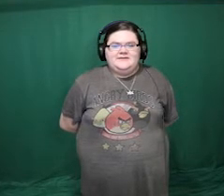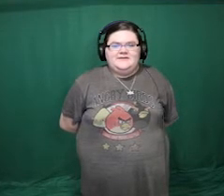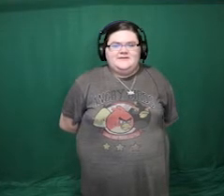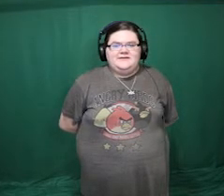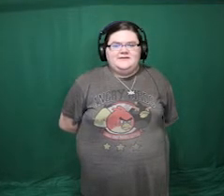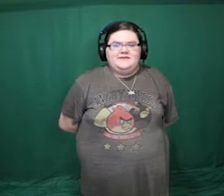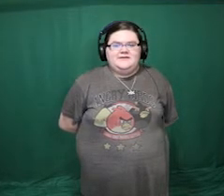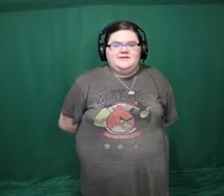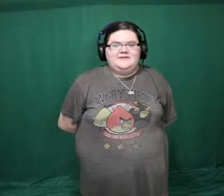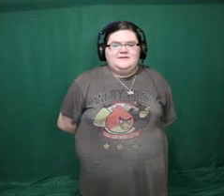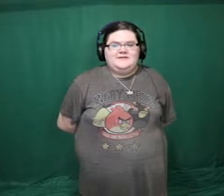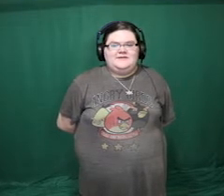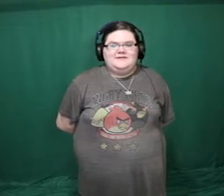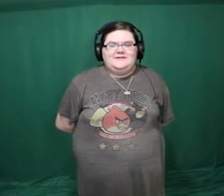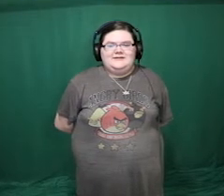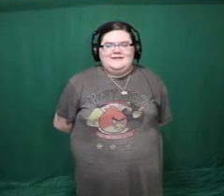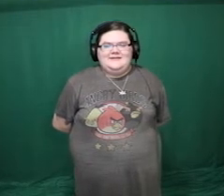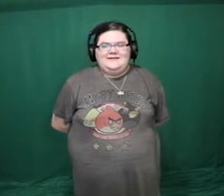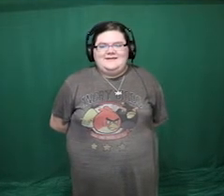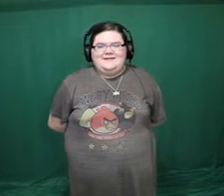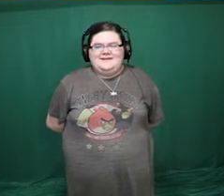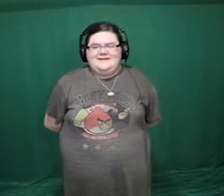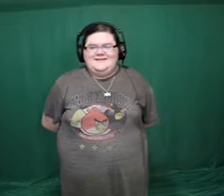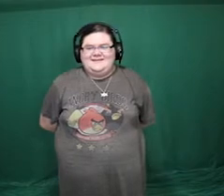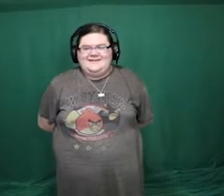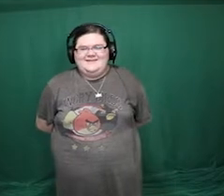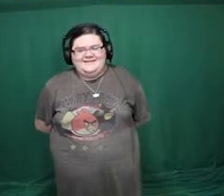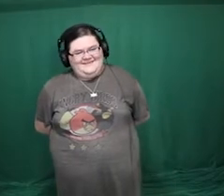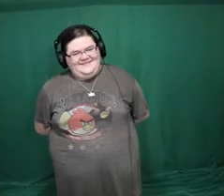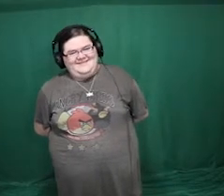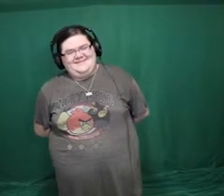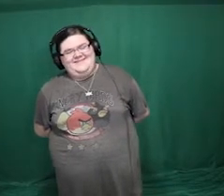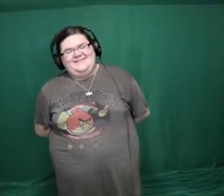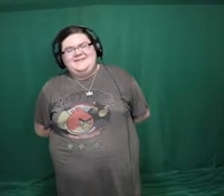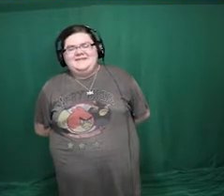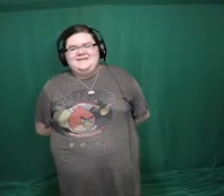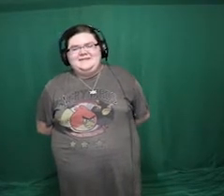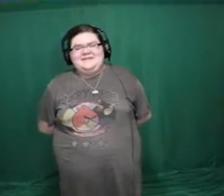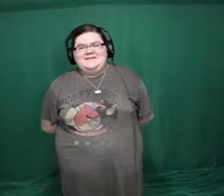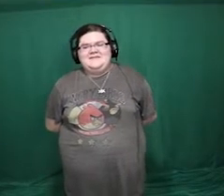own, it's probably not right. One guy lost.